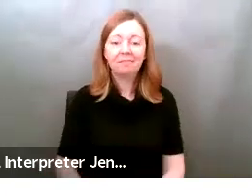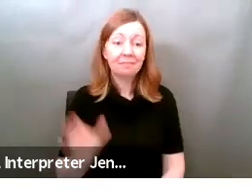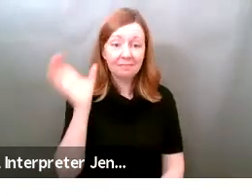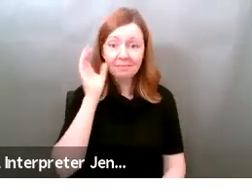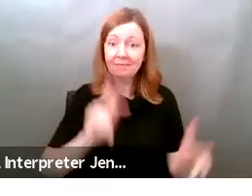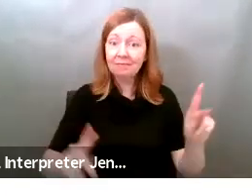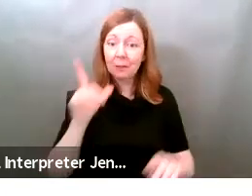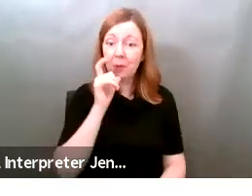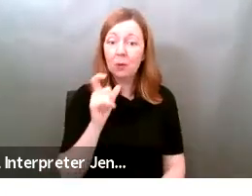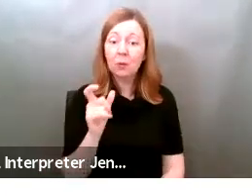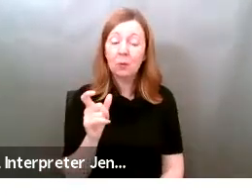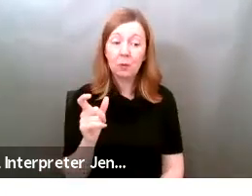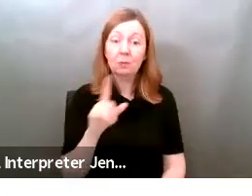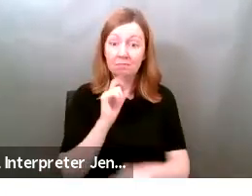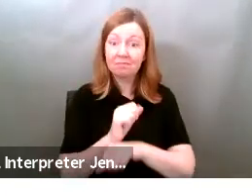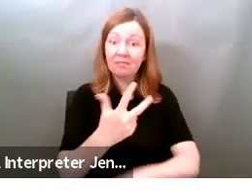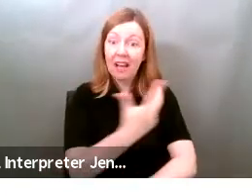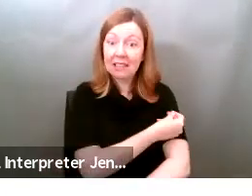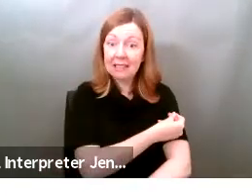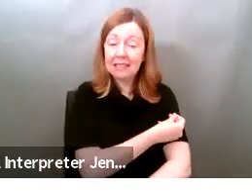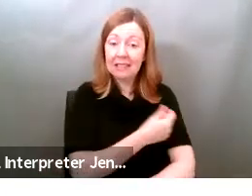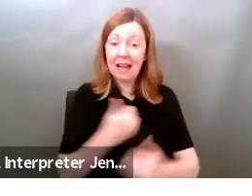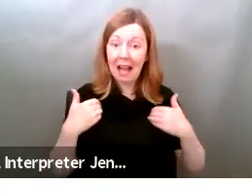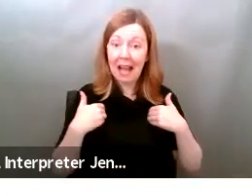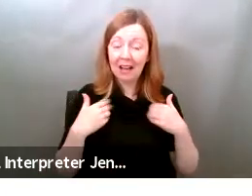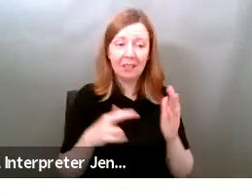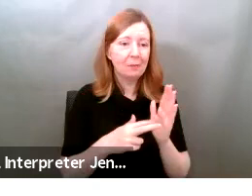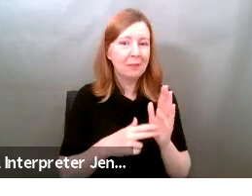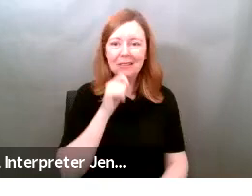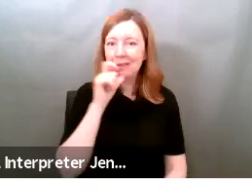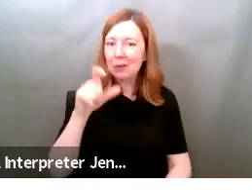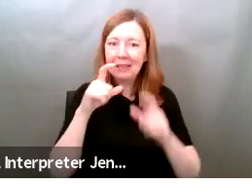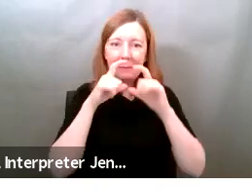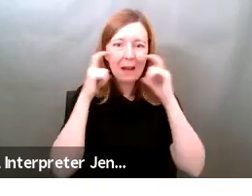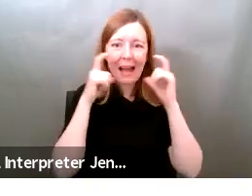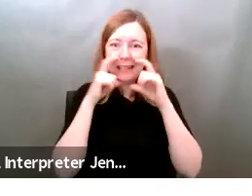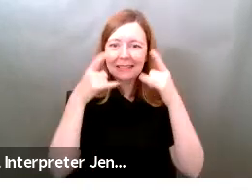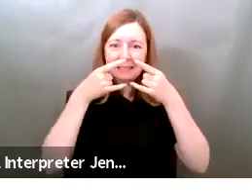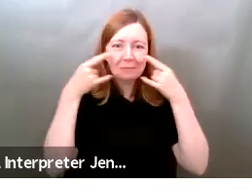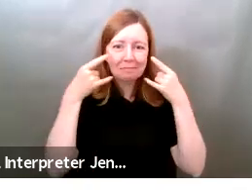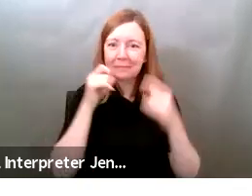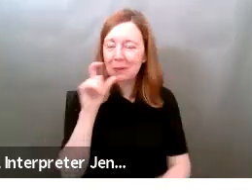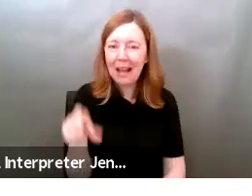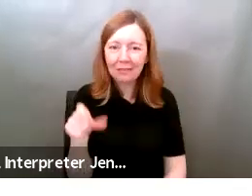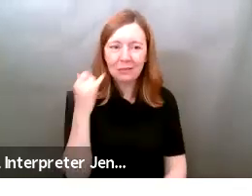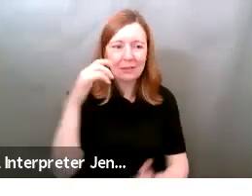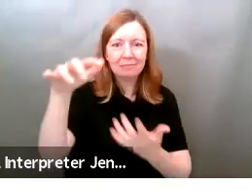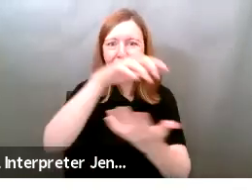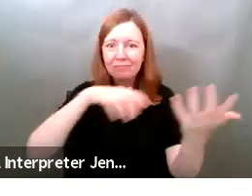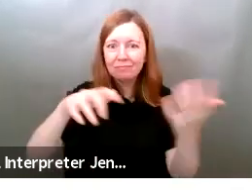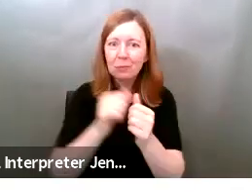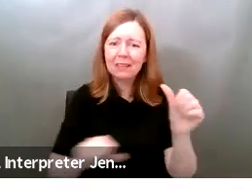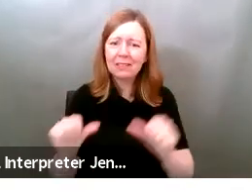individuals who are vaccinated don't have to wear masks all the time when gathering with each other. What a